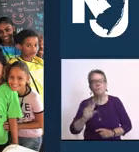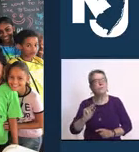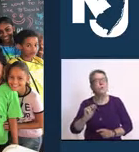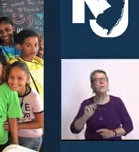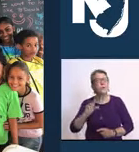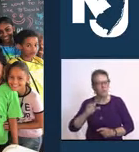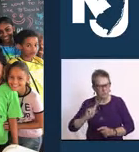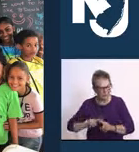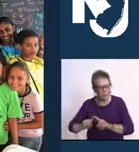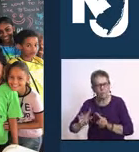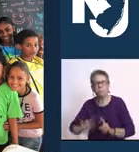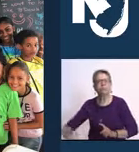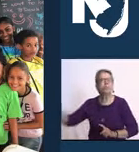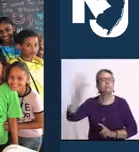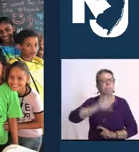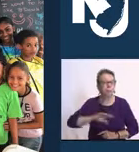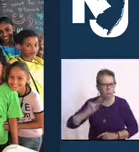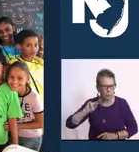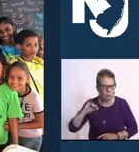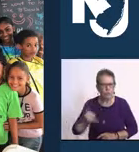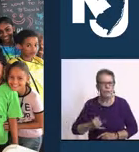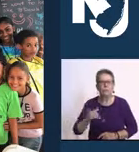You ready for this website address?